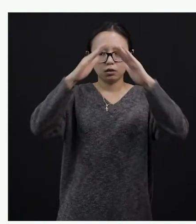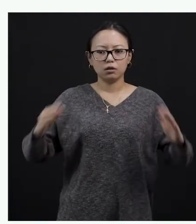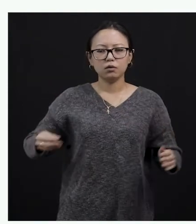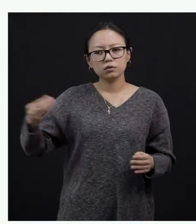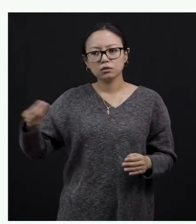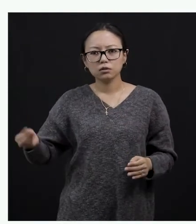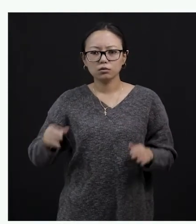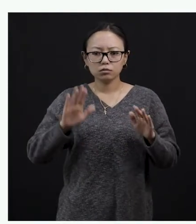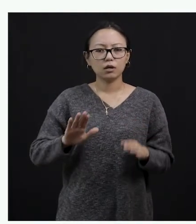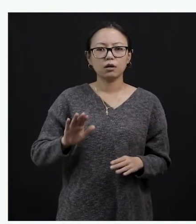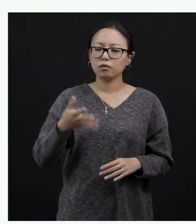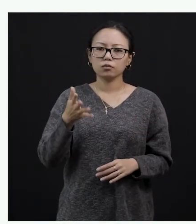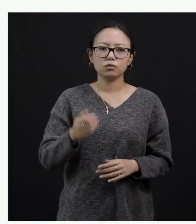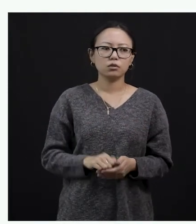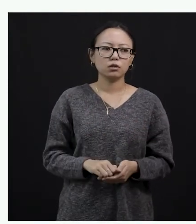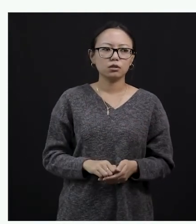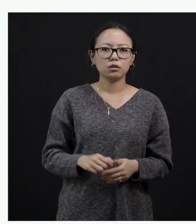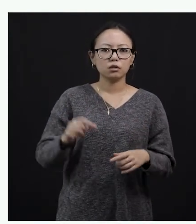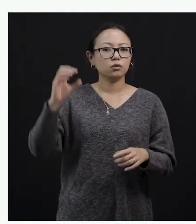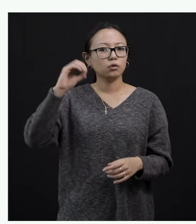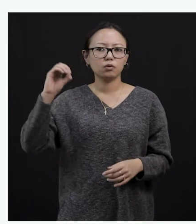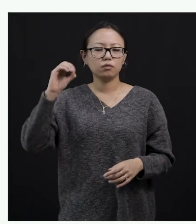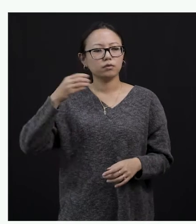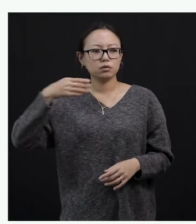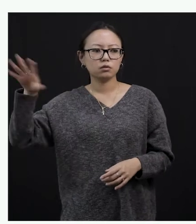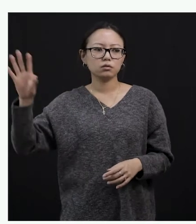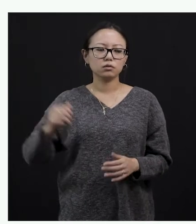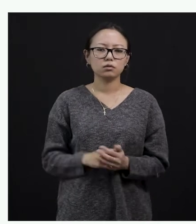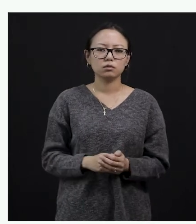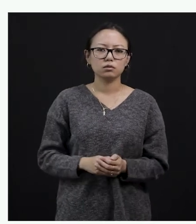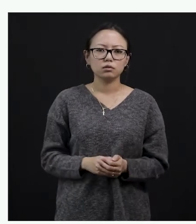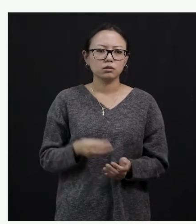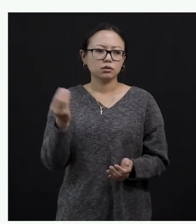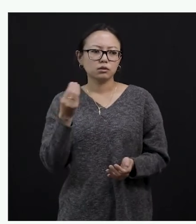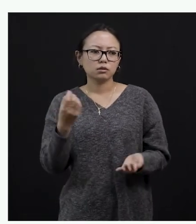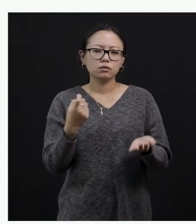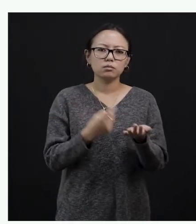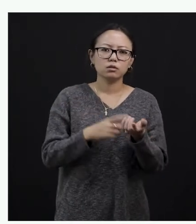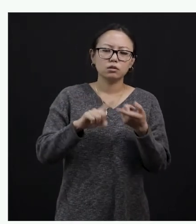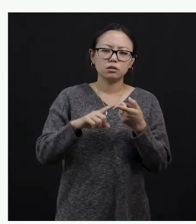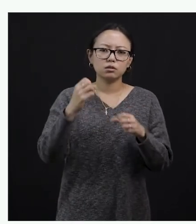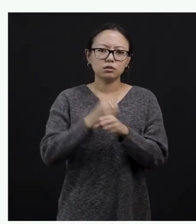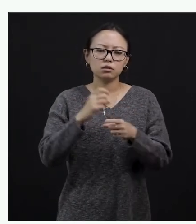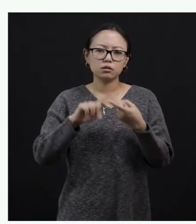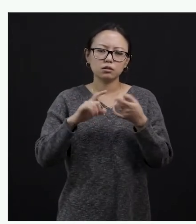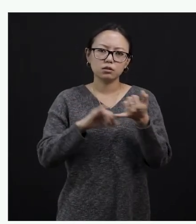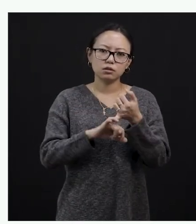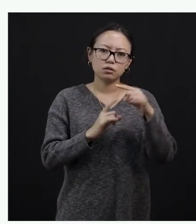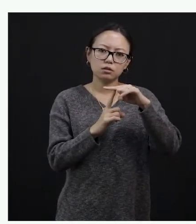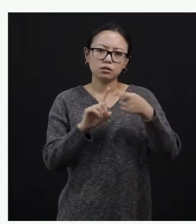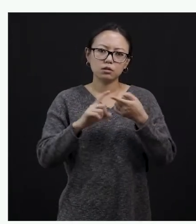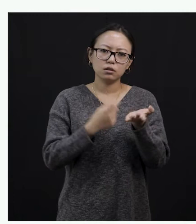different times, different systems. Okay, some are registered post, speed post, and